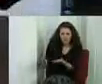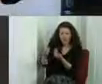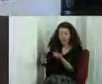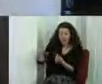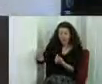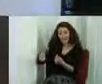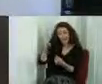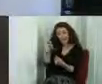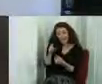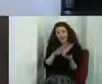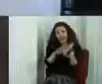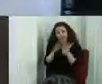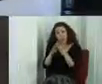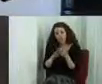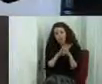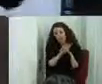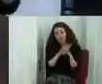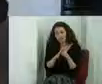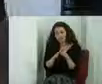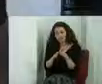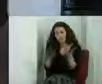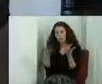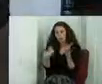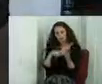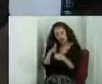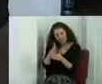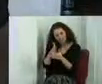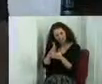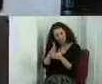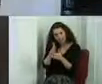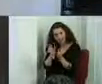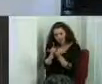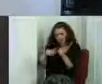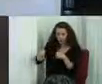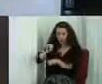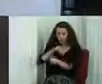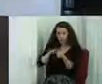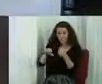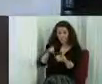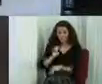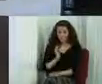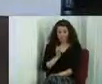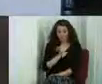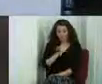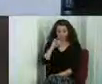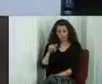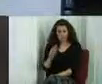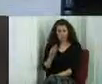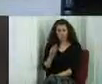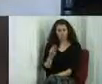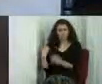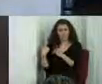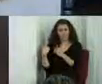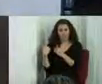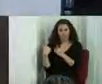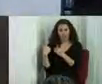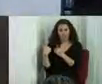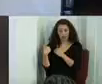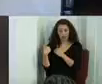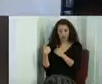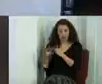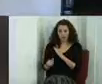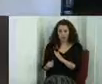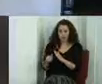They need what we have to share with one another. And so our job as community, when we grow up and we become